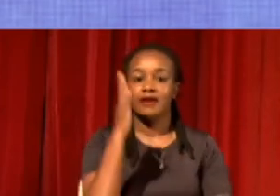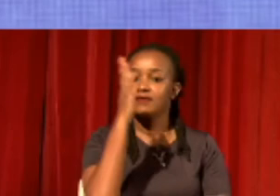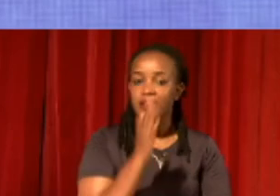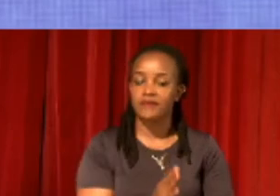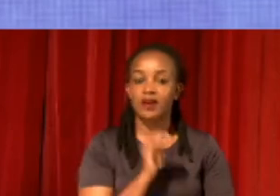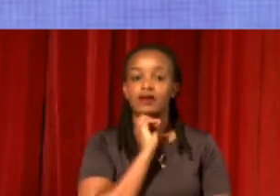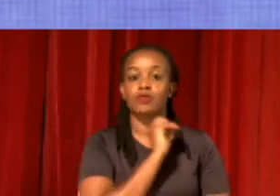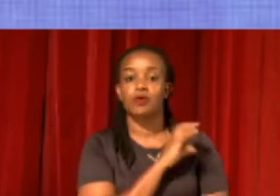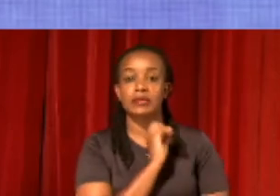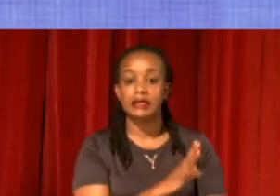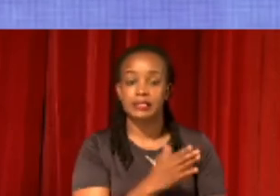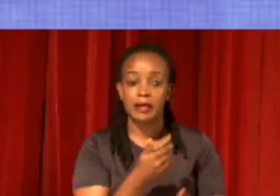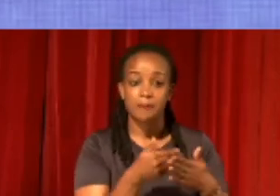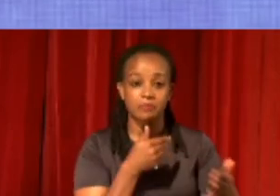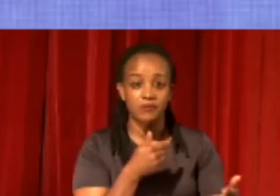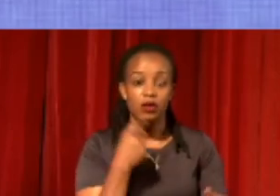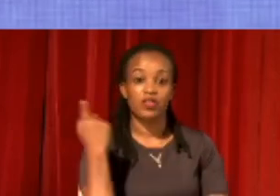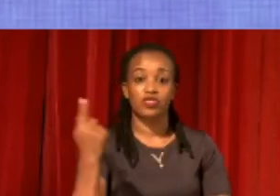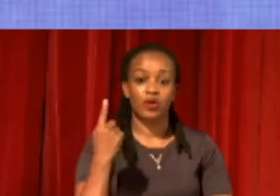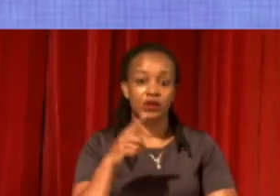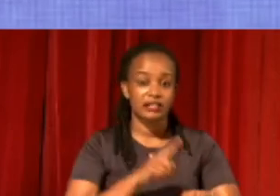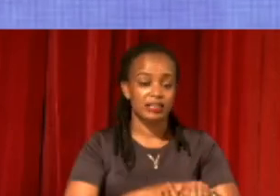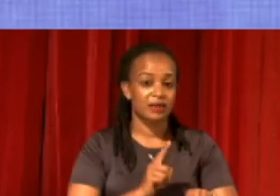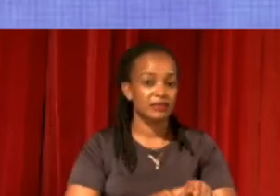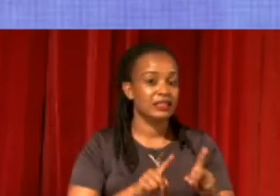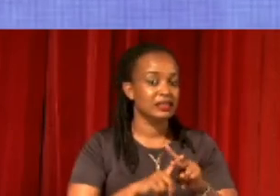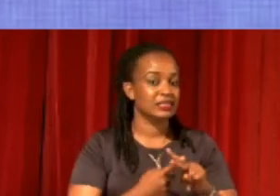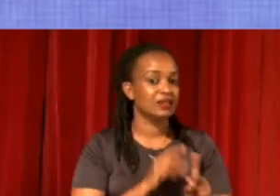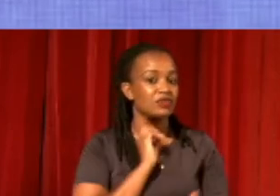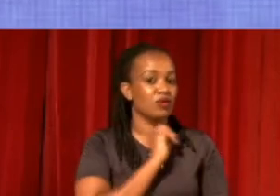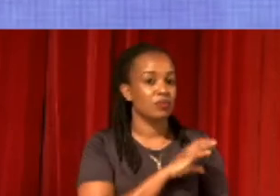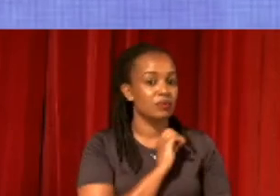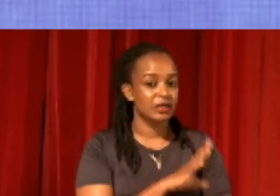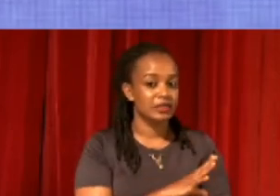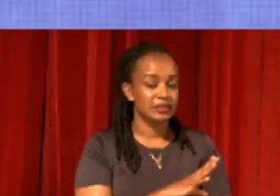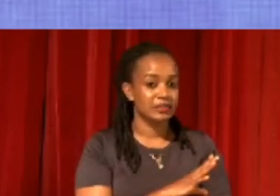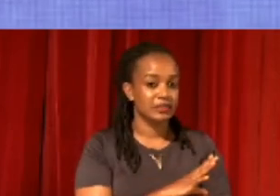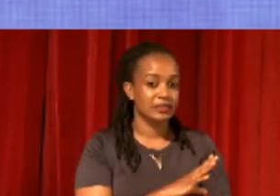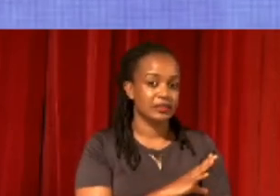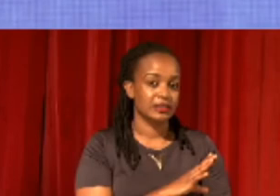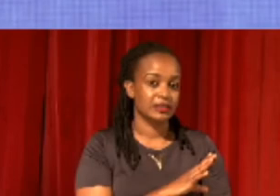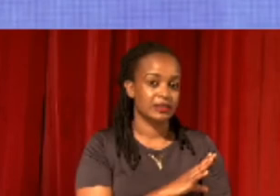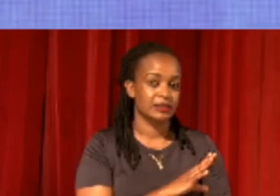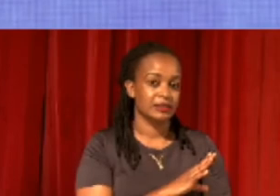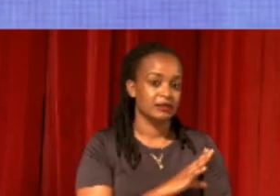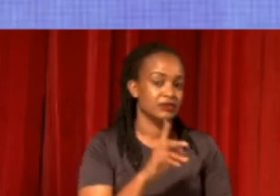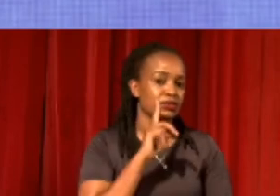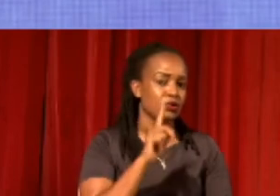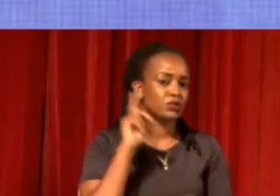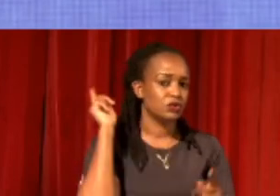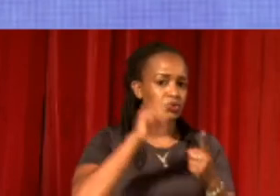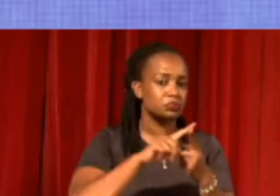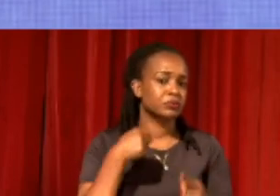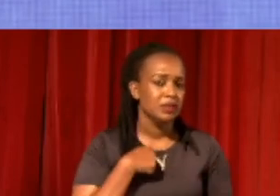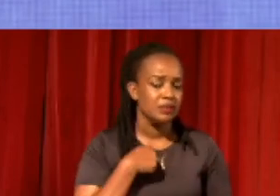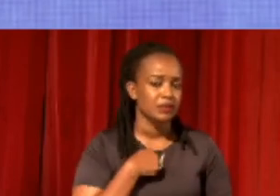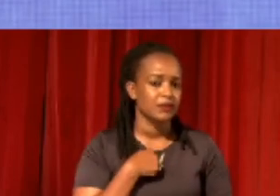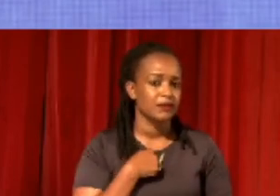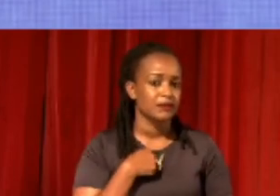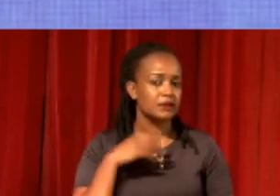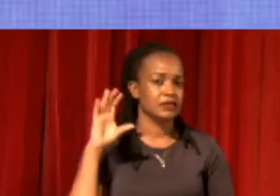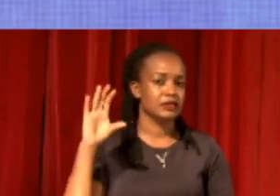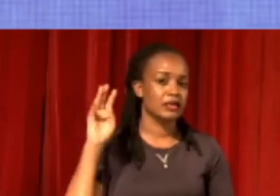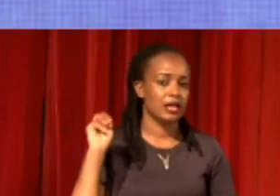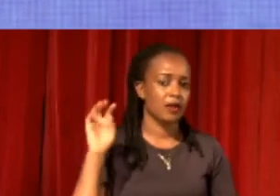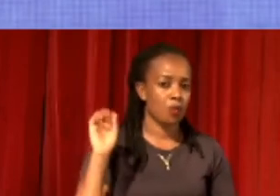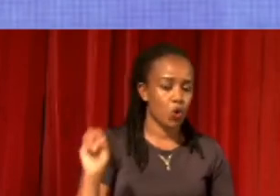noise before. Mm. The only time they started making noise is when the 100 million came up. So to me, CMOs are